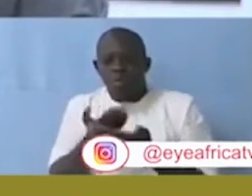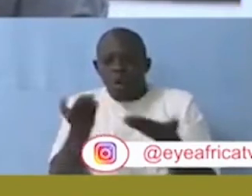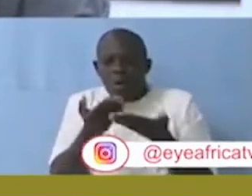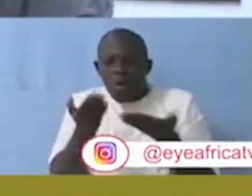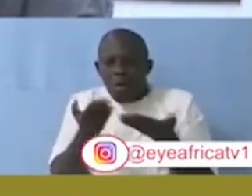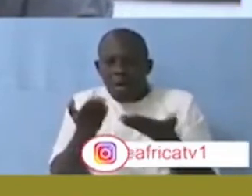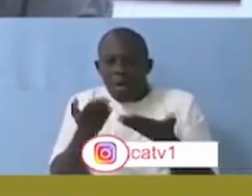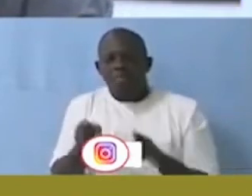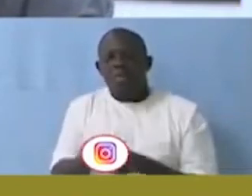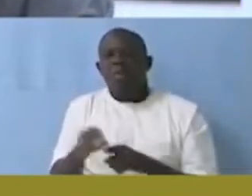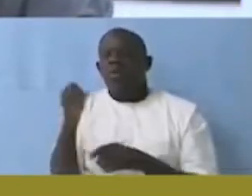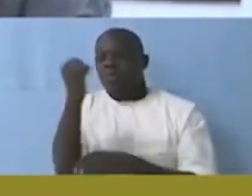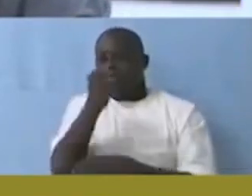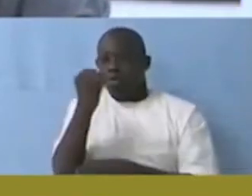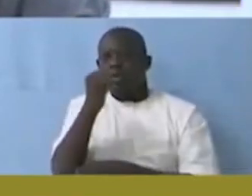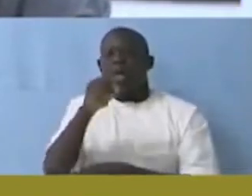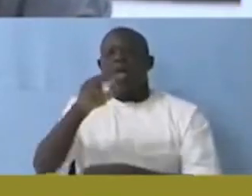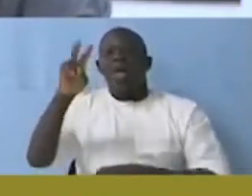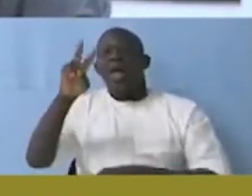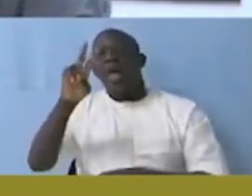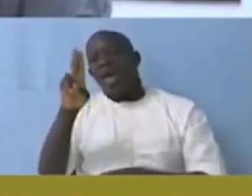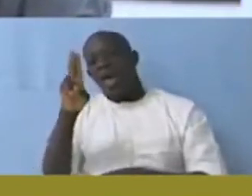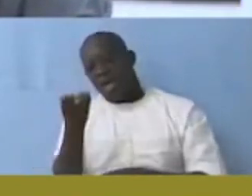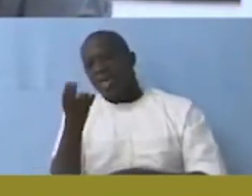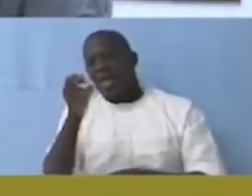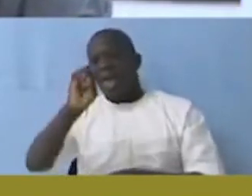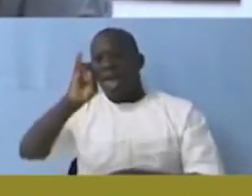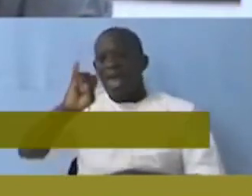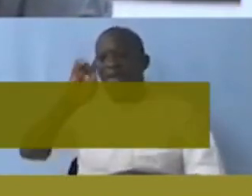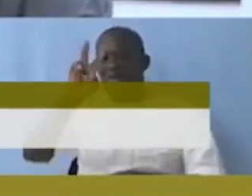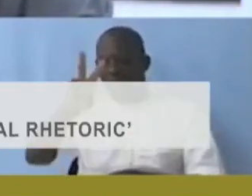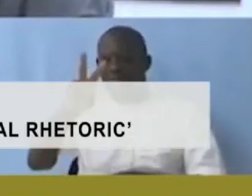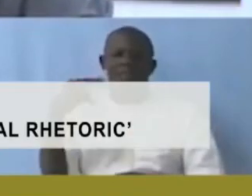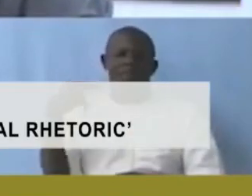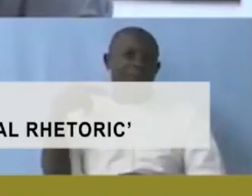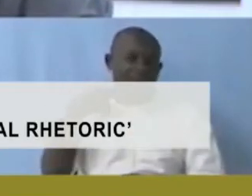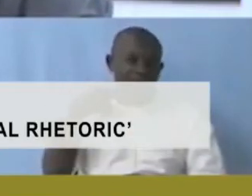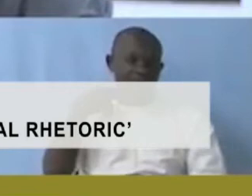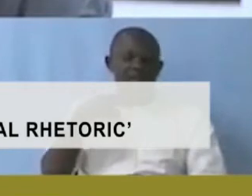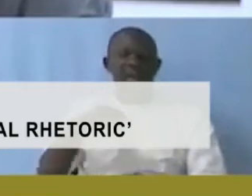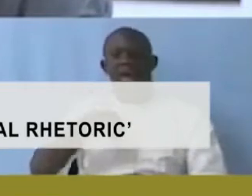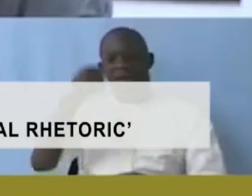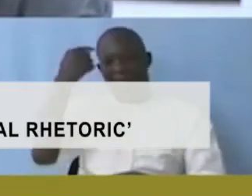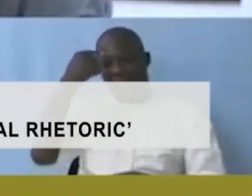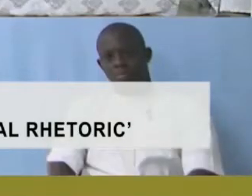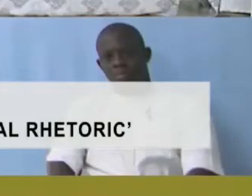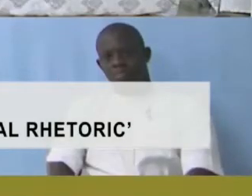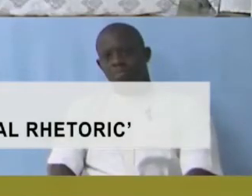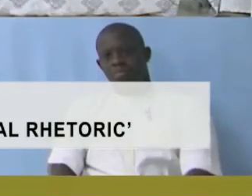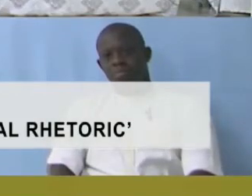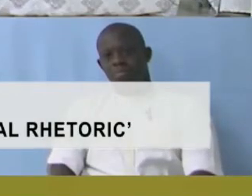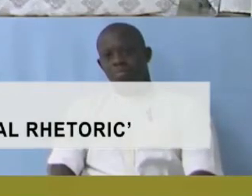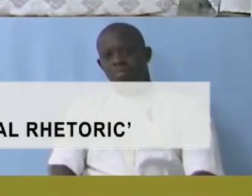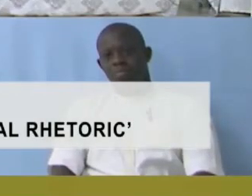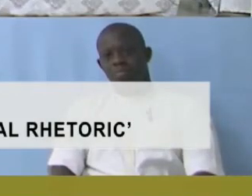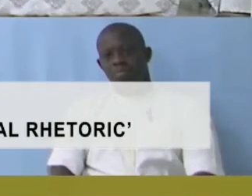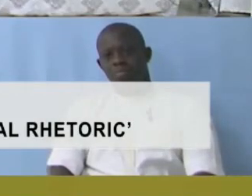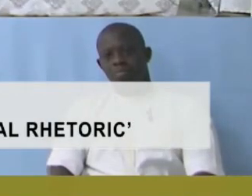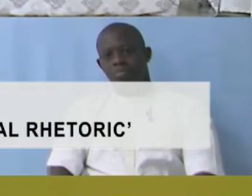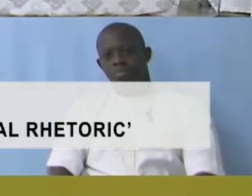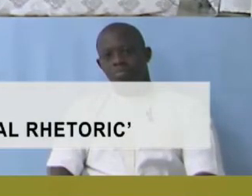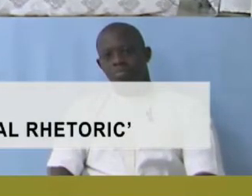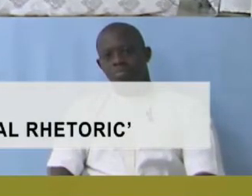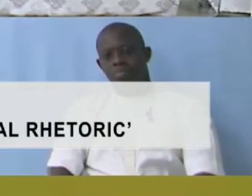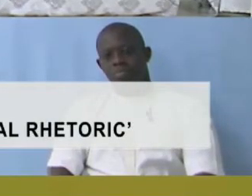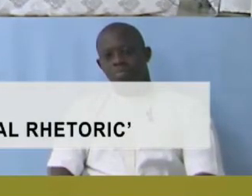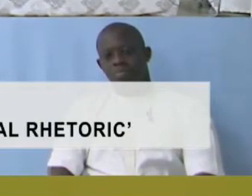The HIV virus, its genome, I think I alluded to this, its genome is a